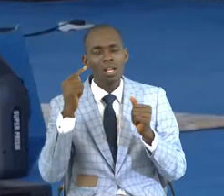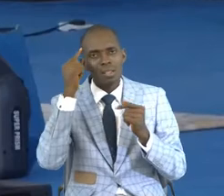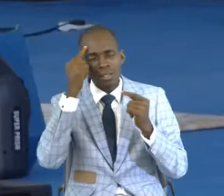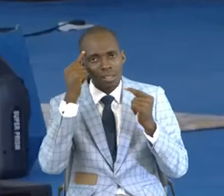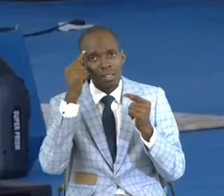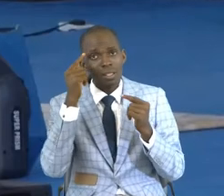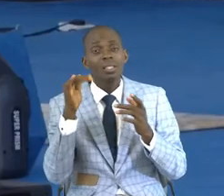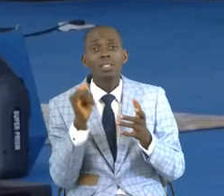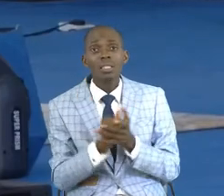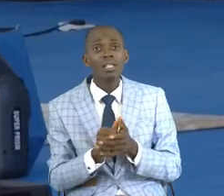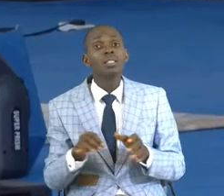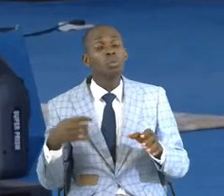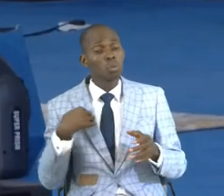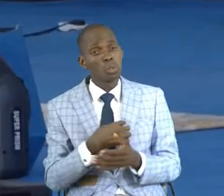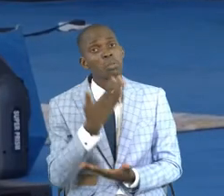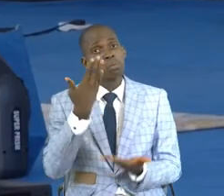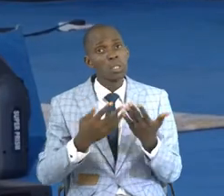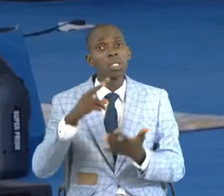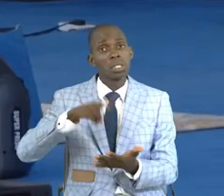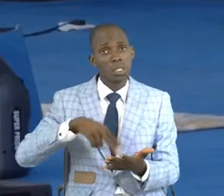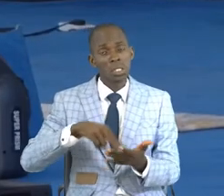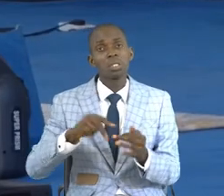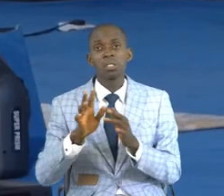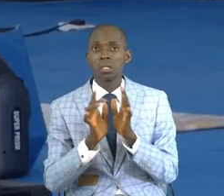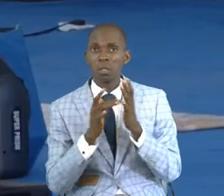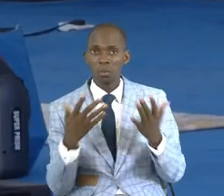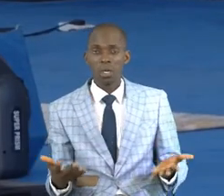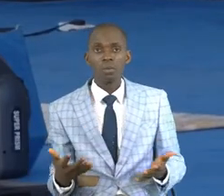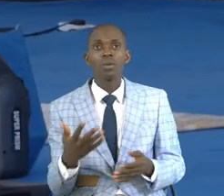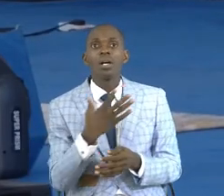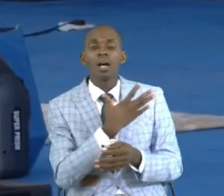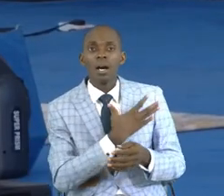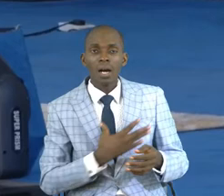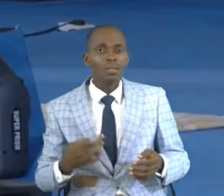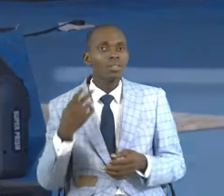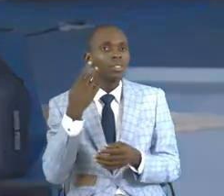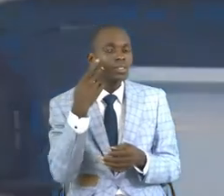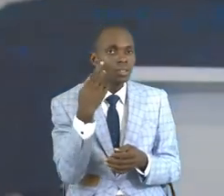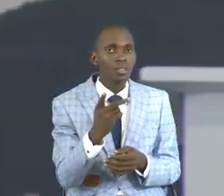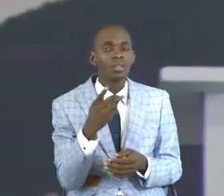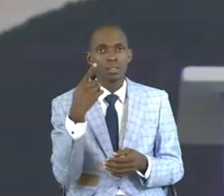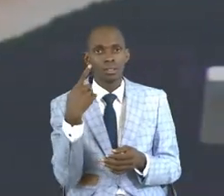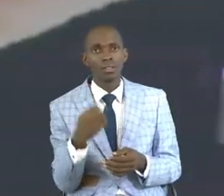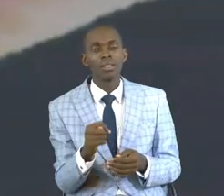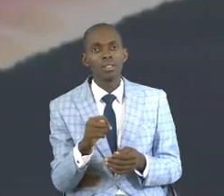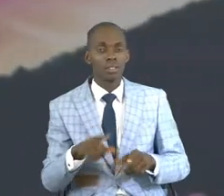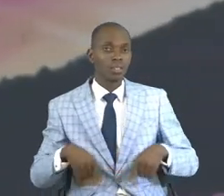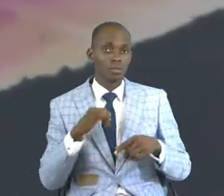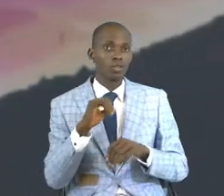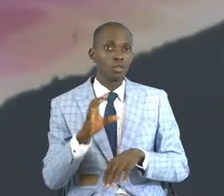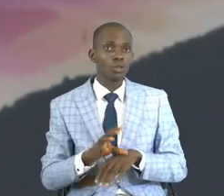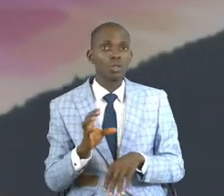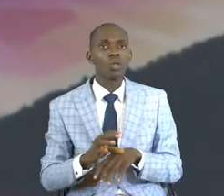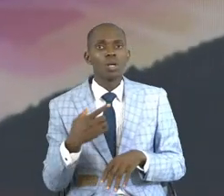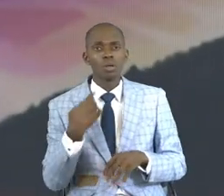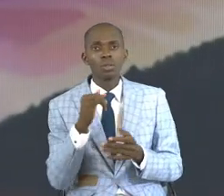we read the Bible and we say that this is a Bible-believing church, we set the Bible